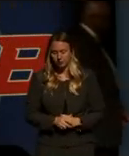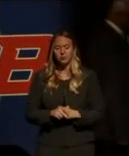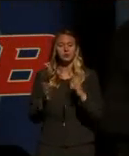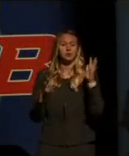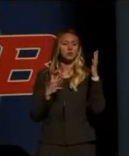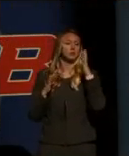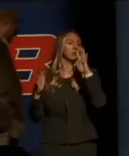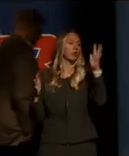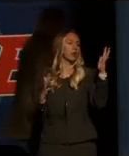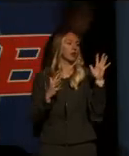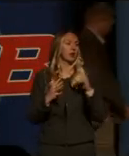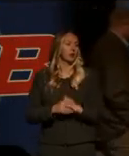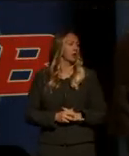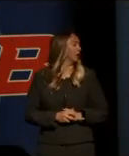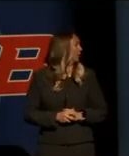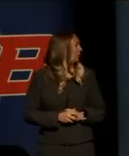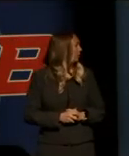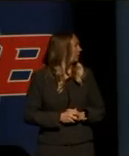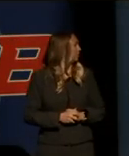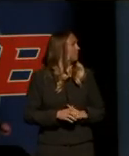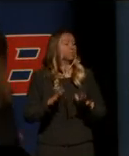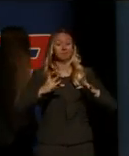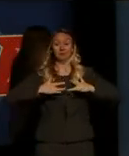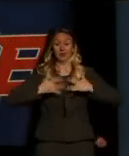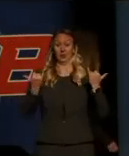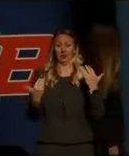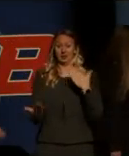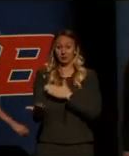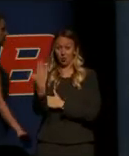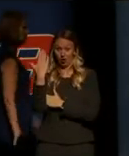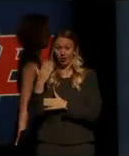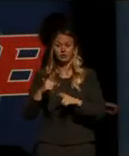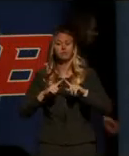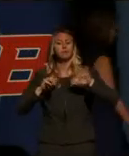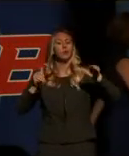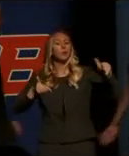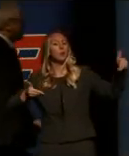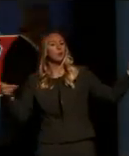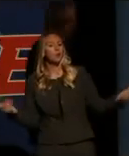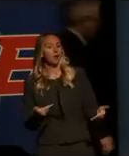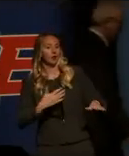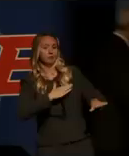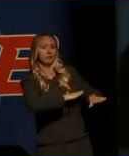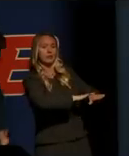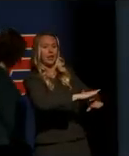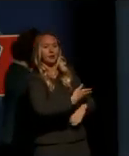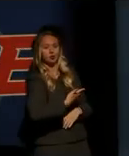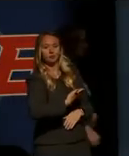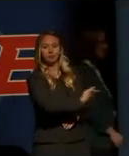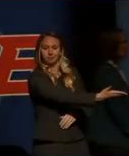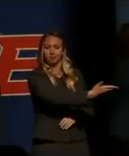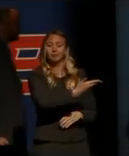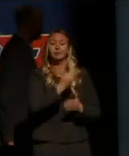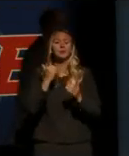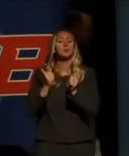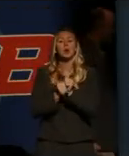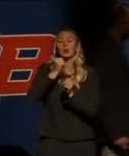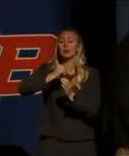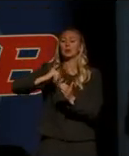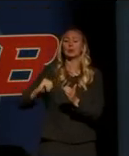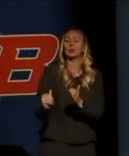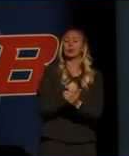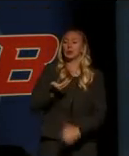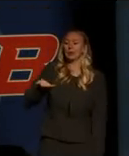And I am so pleased this morning to welcome to the stage our newest leaders at